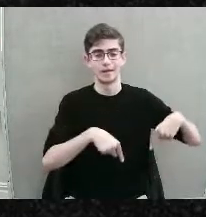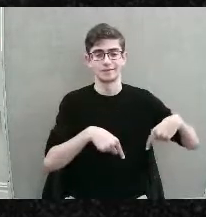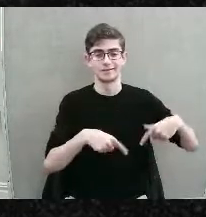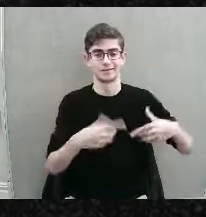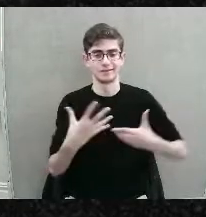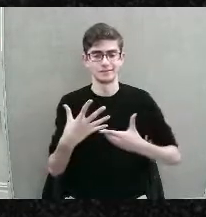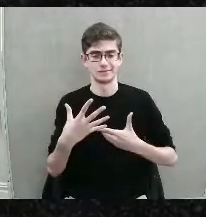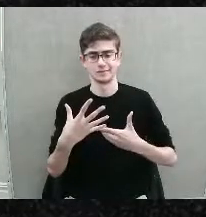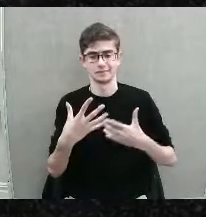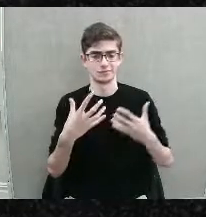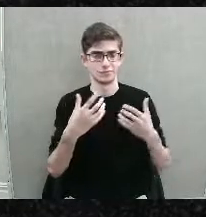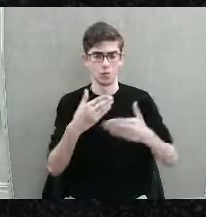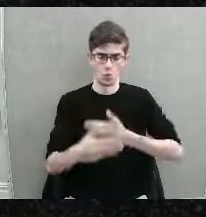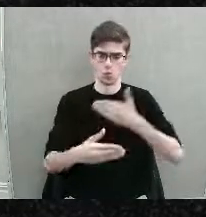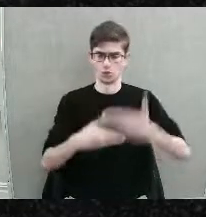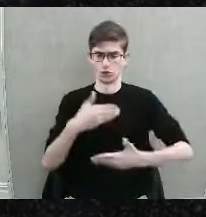order